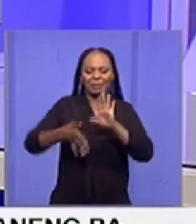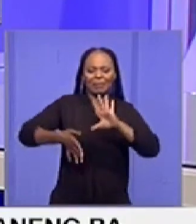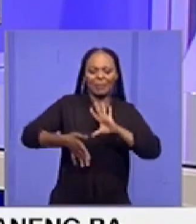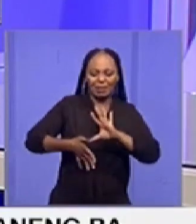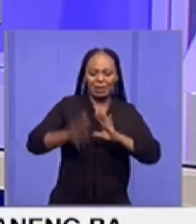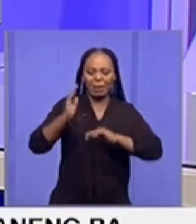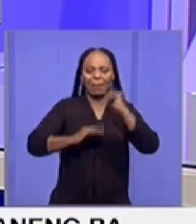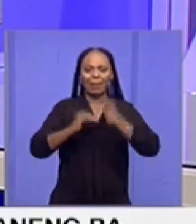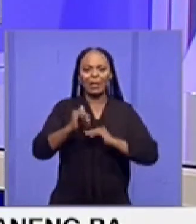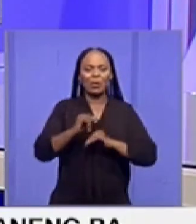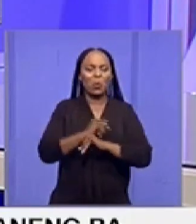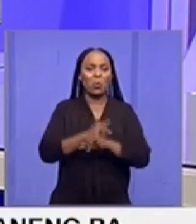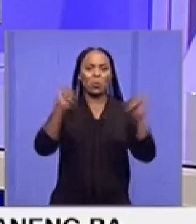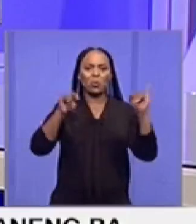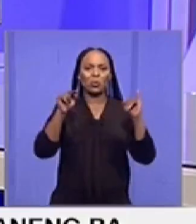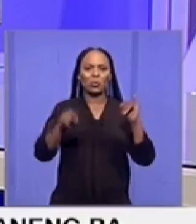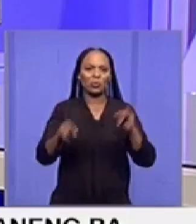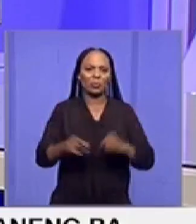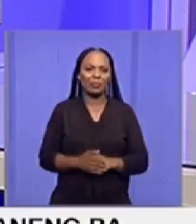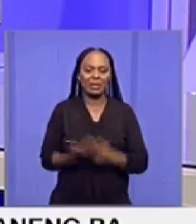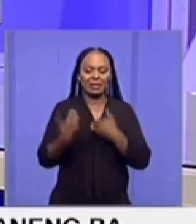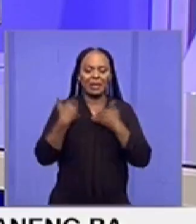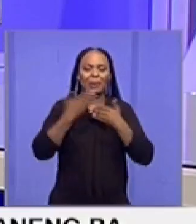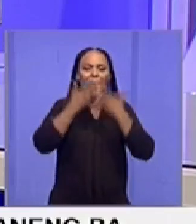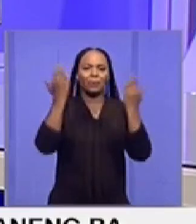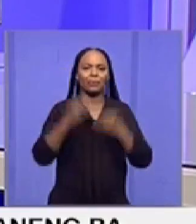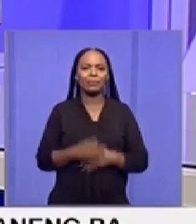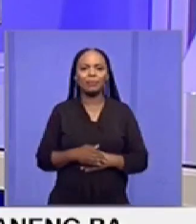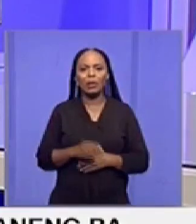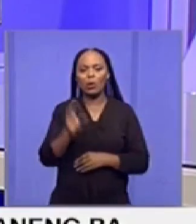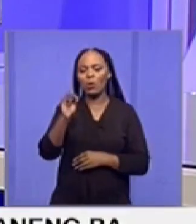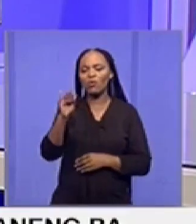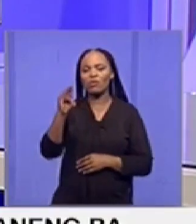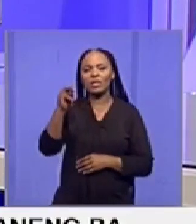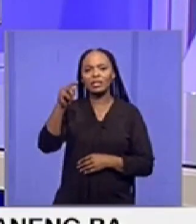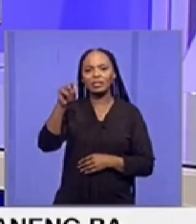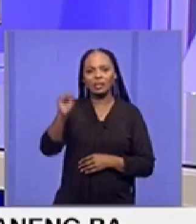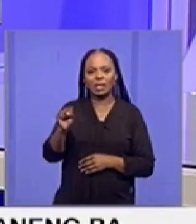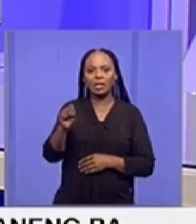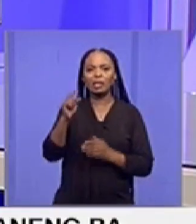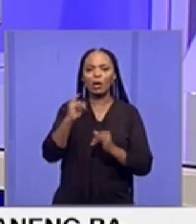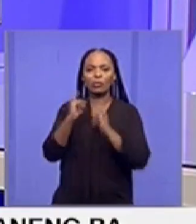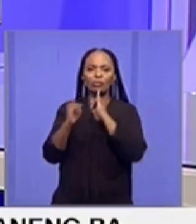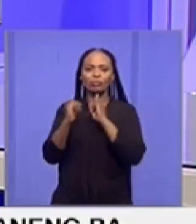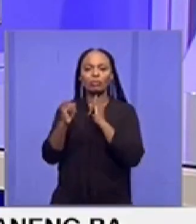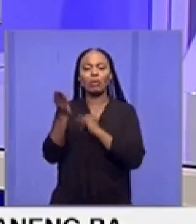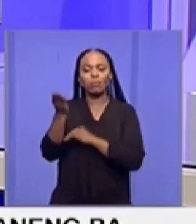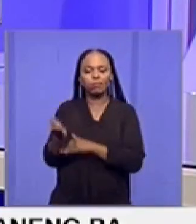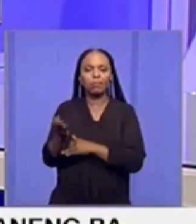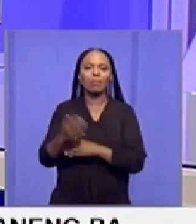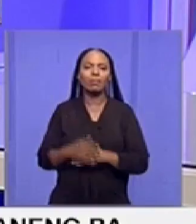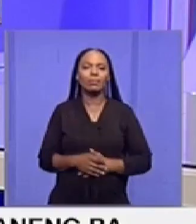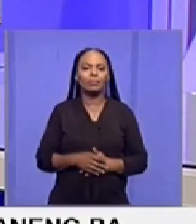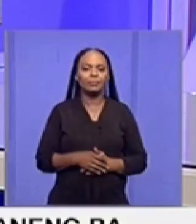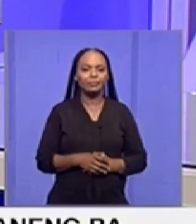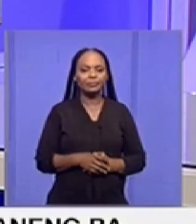ka kakaretšo e a fokola mme ga Ditaba wa rena o fentše setimo o rulaganyeditše pego ye e latelago.